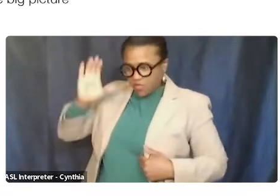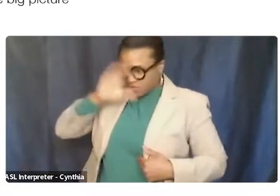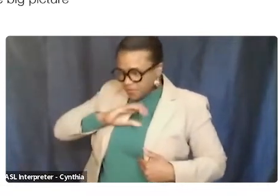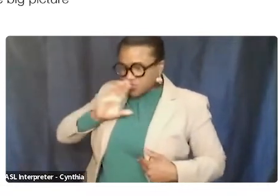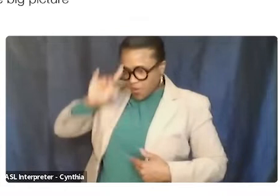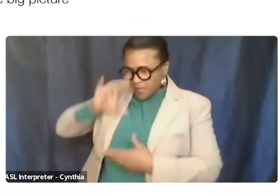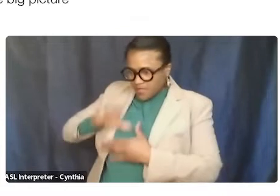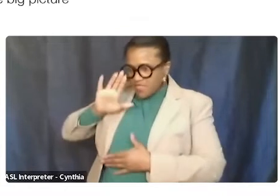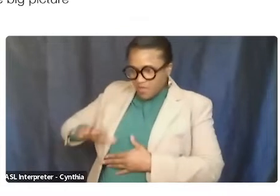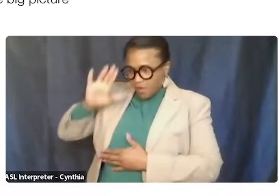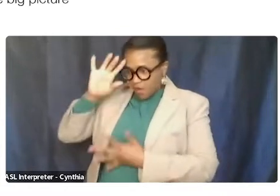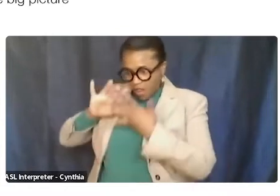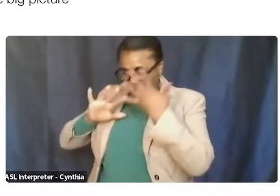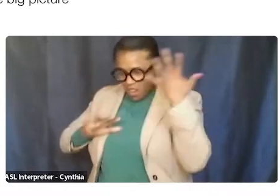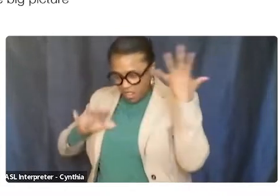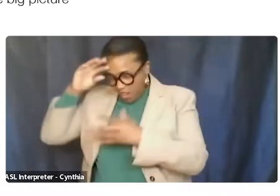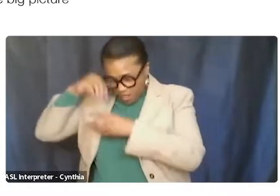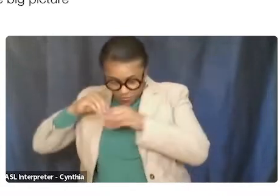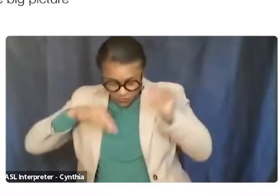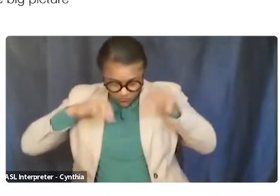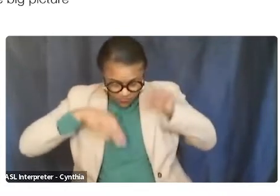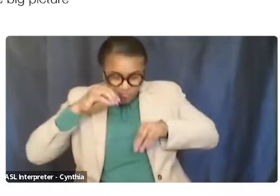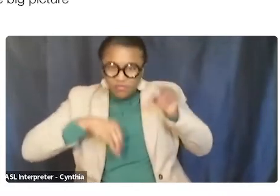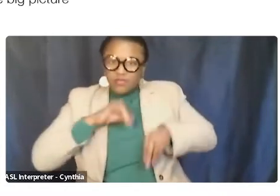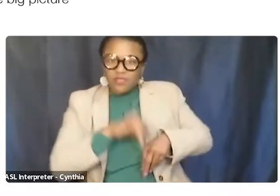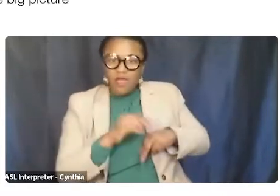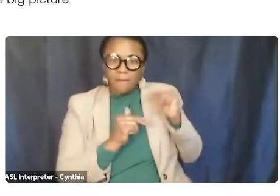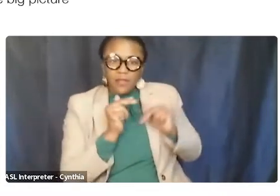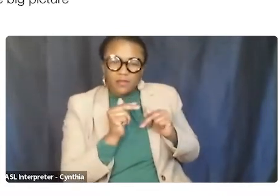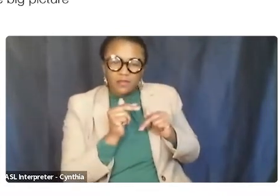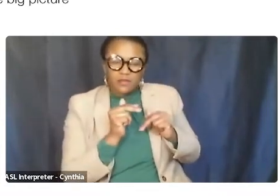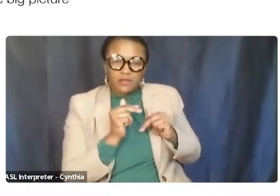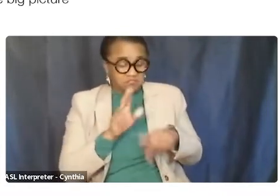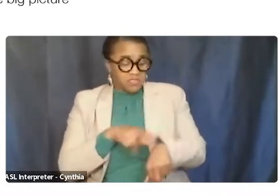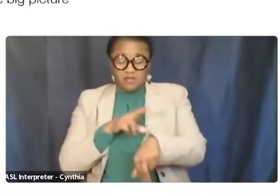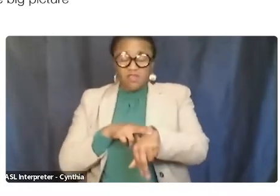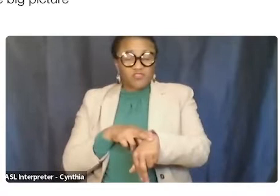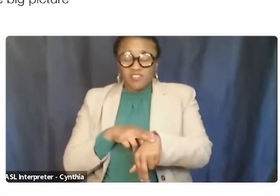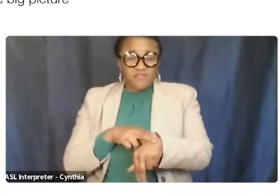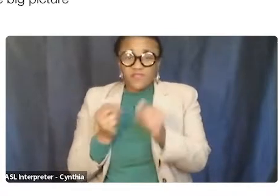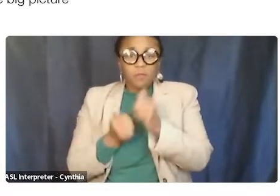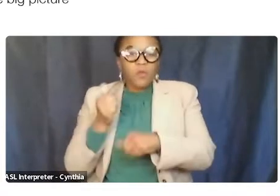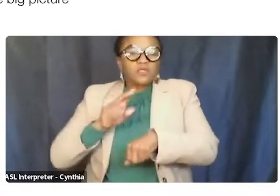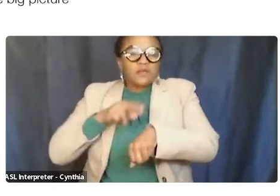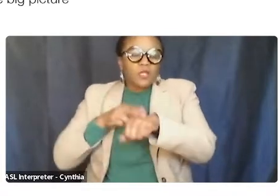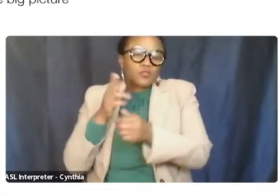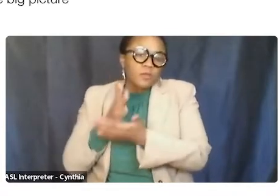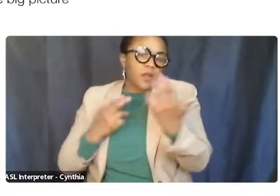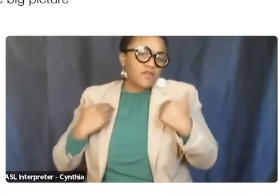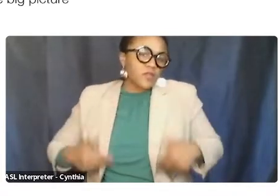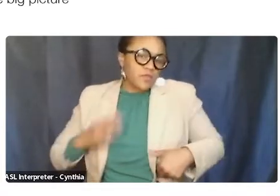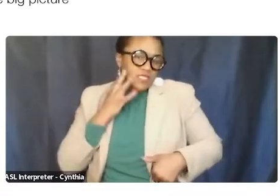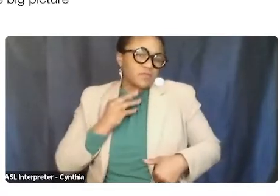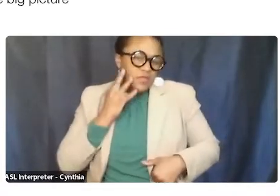of course, it's going to bleed into what they build. And that's very natural. It's one of the most natural parts of the human experience.